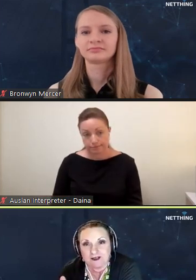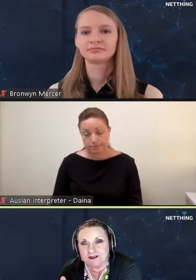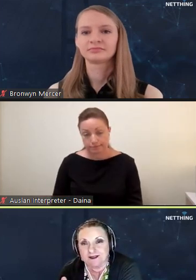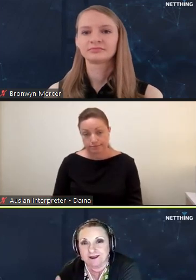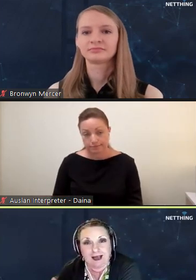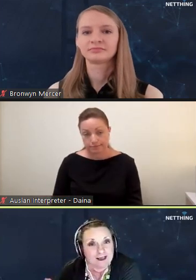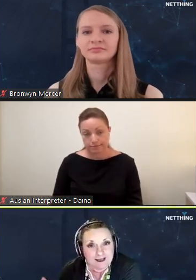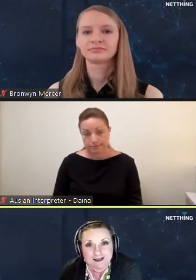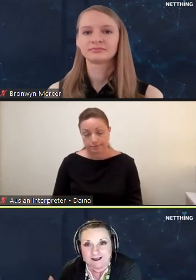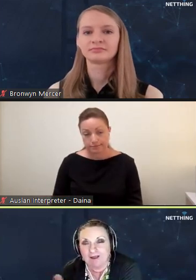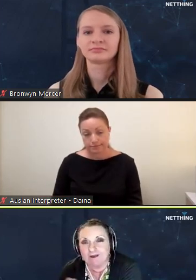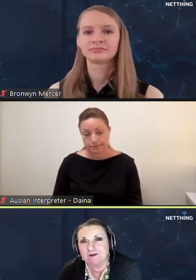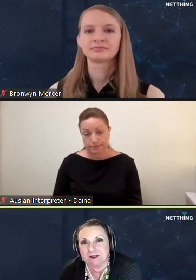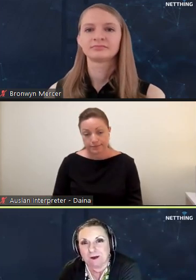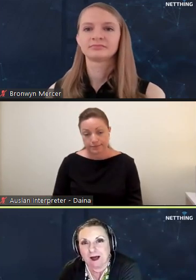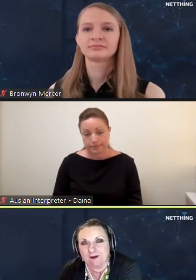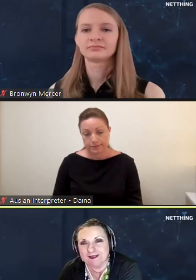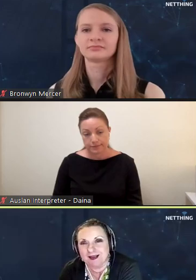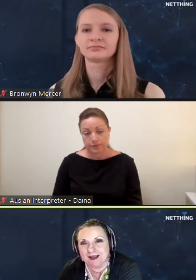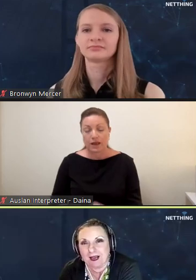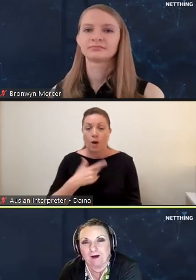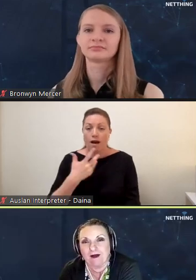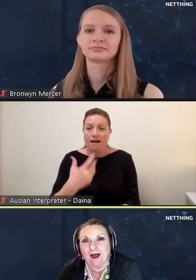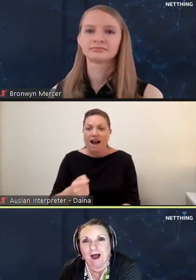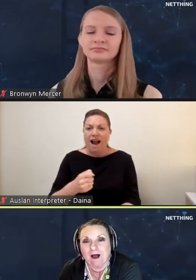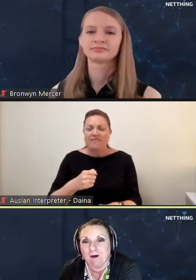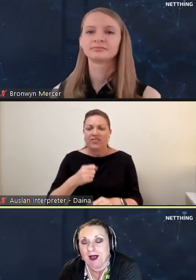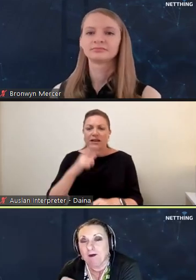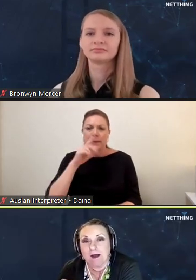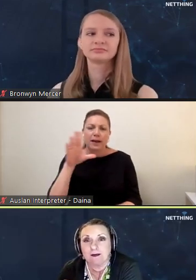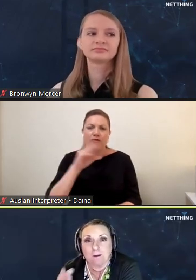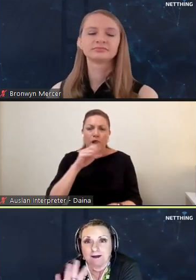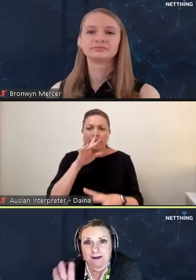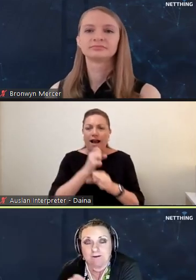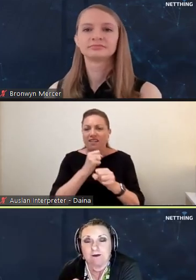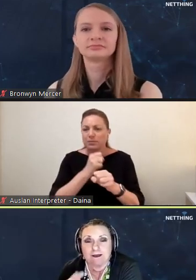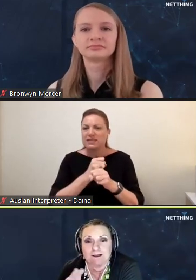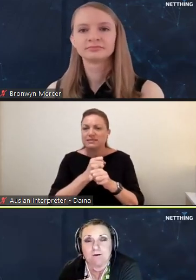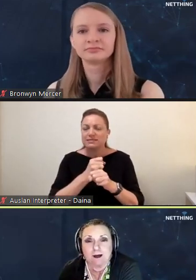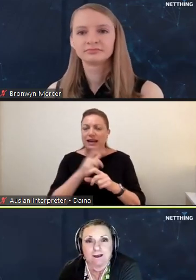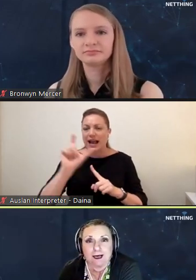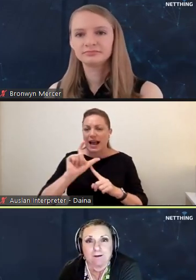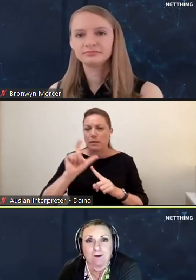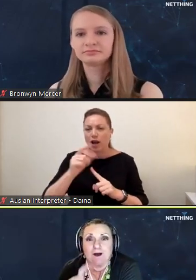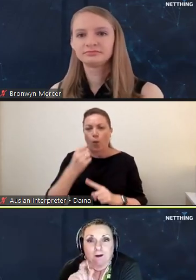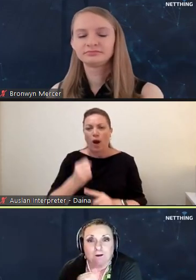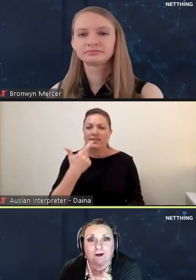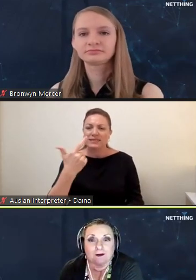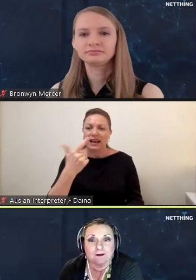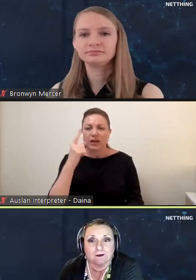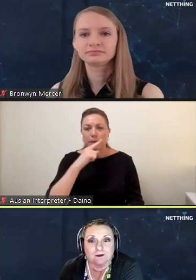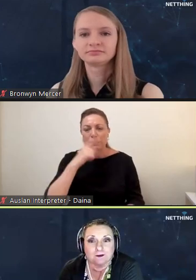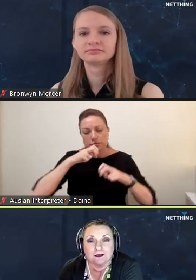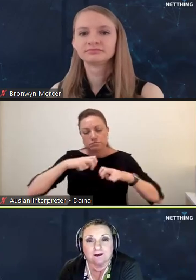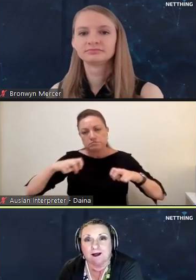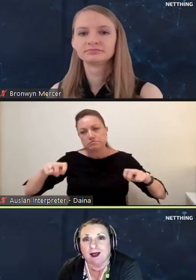generous invitations that Annalise and others from the departments down in Canberra. And we met about 7 of us sitting around a table